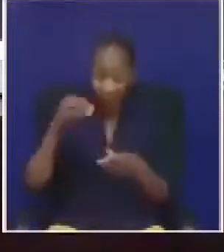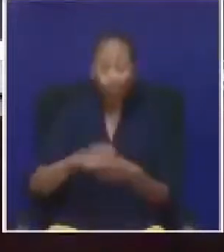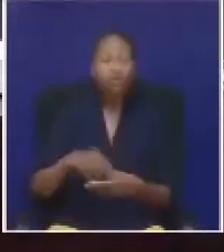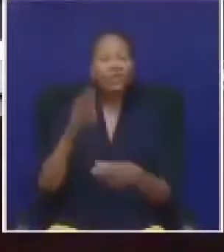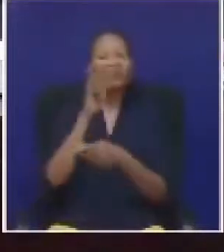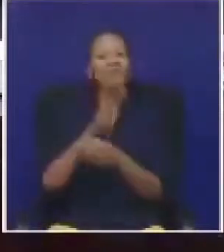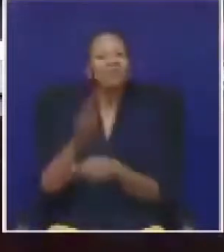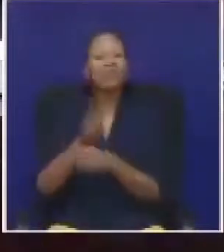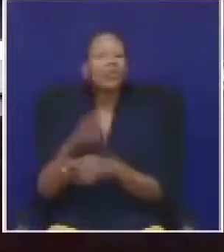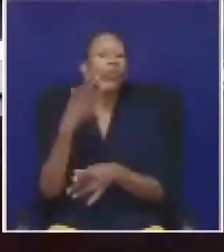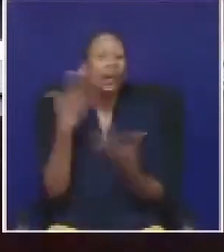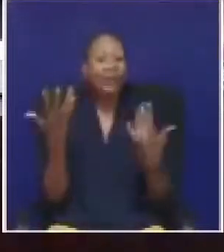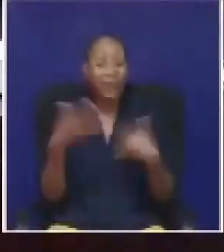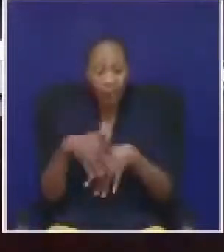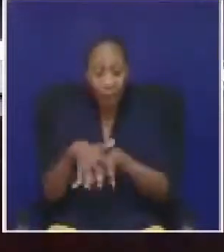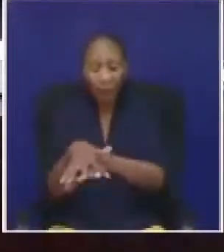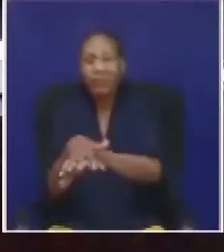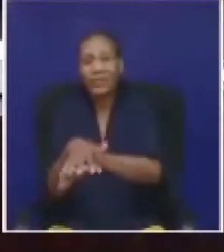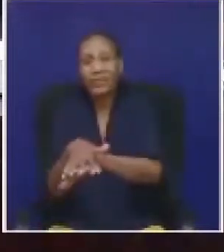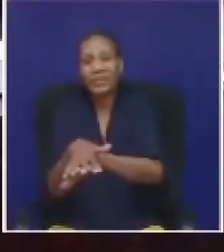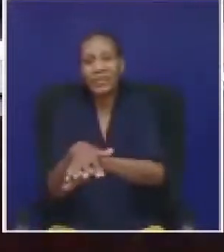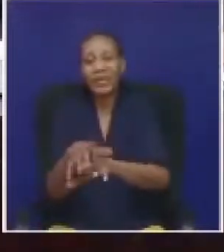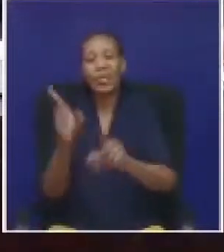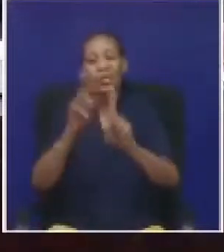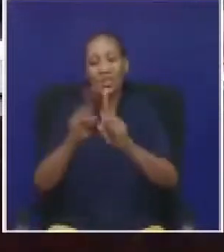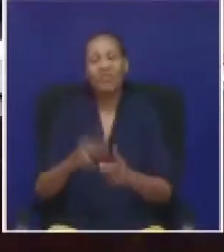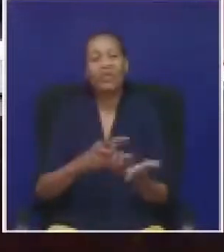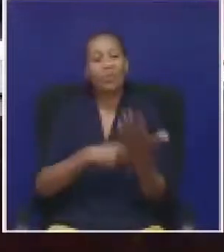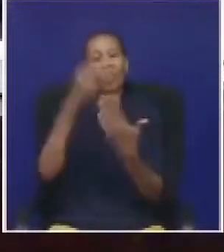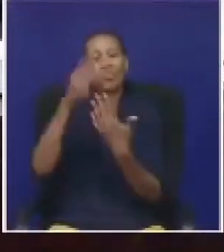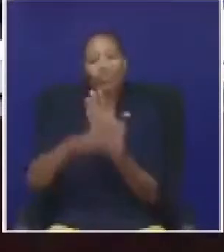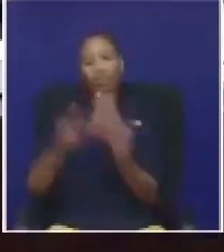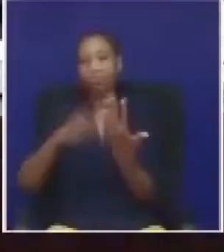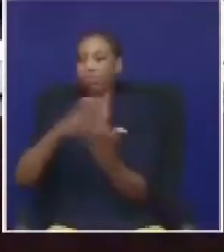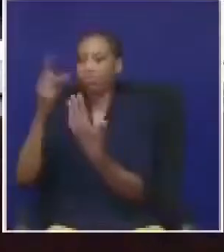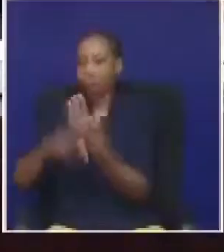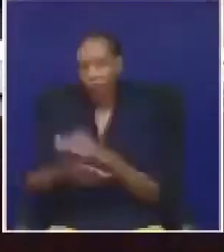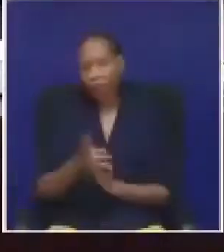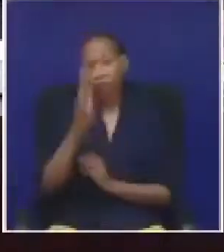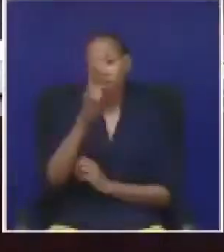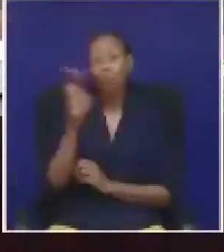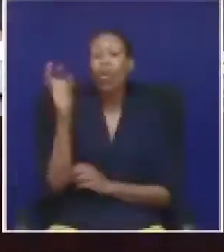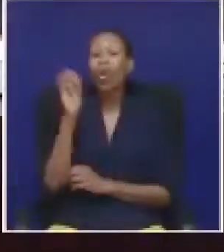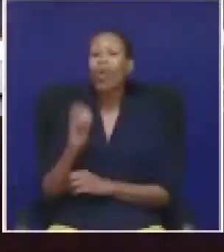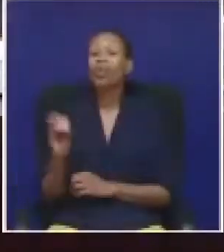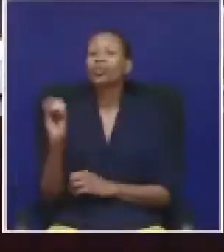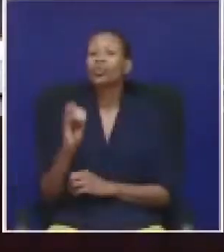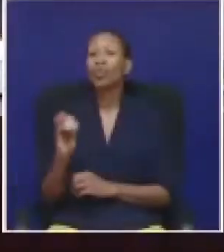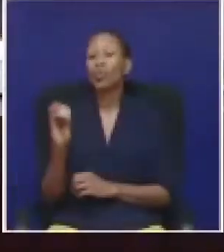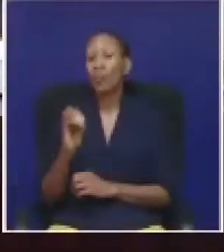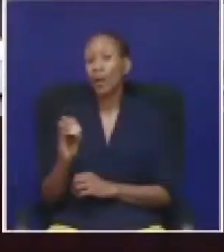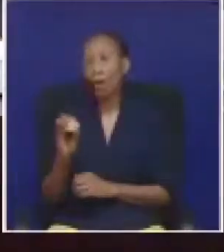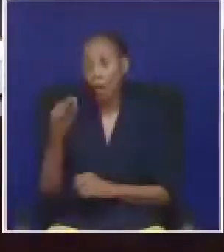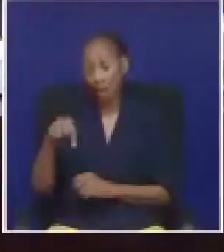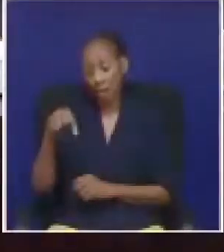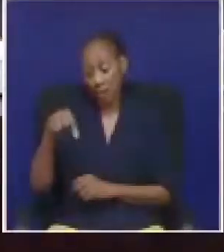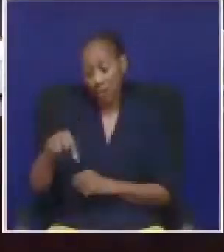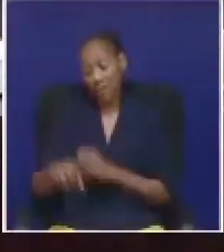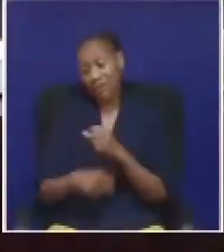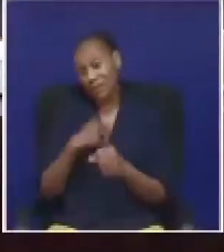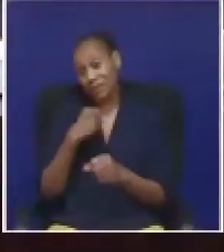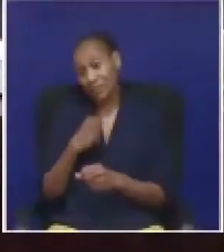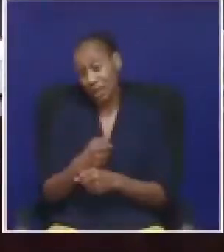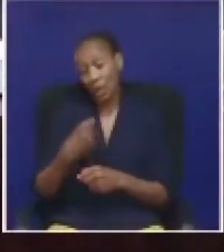the implementation of catalytic projects. On the 2nd of October this year,